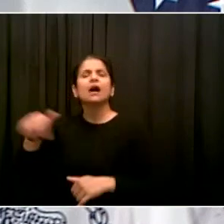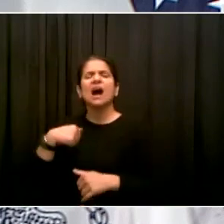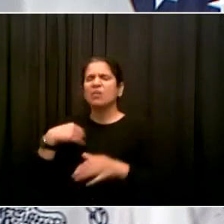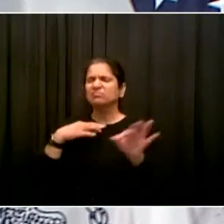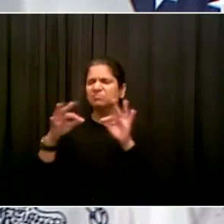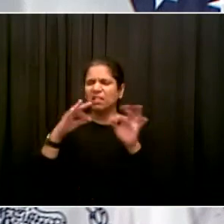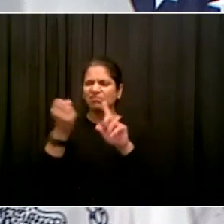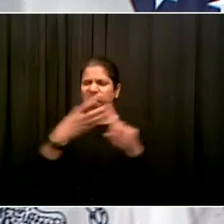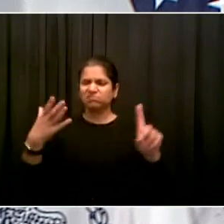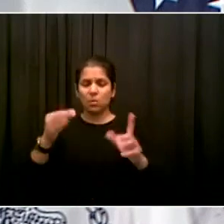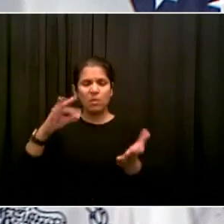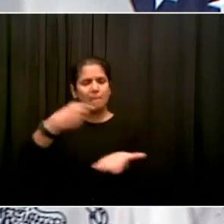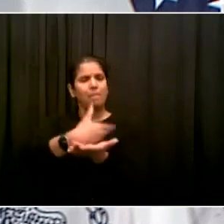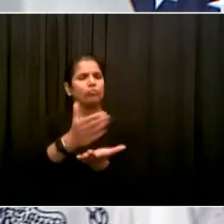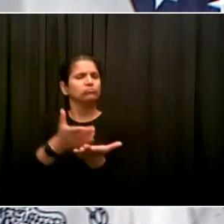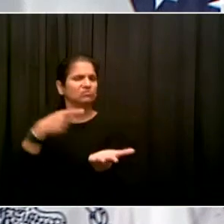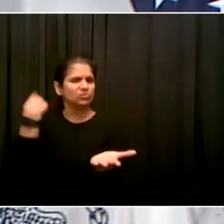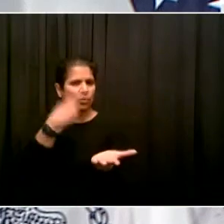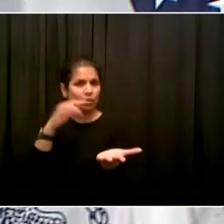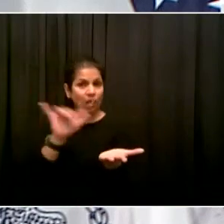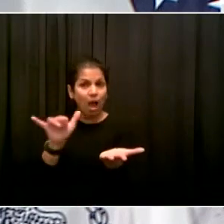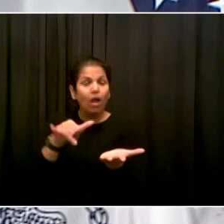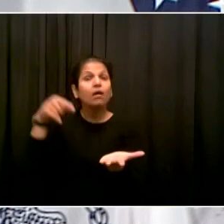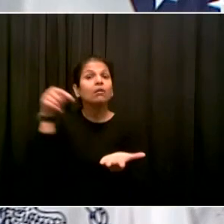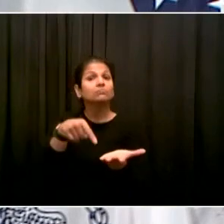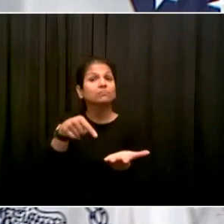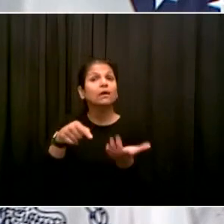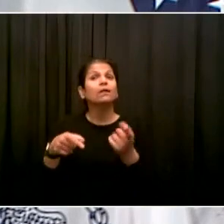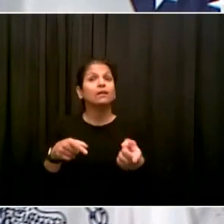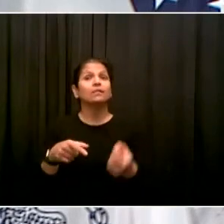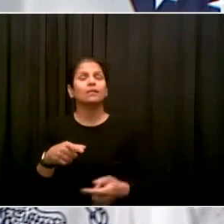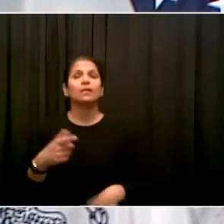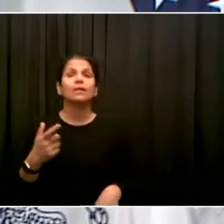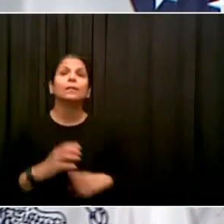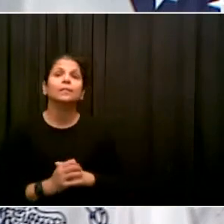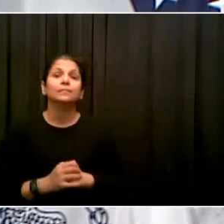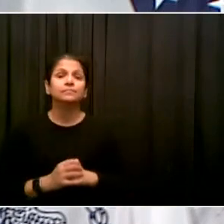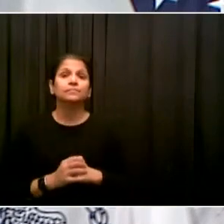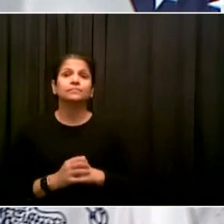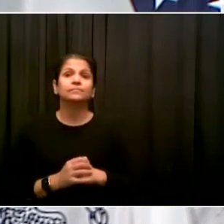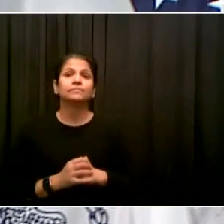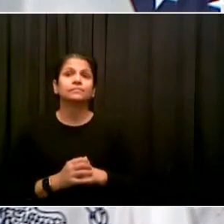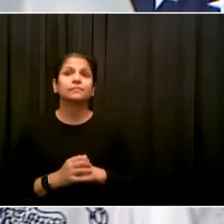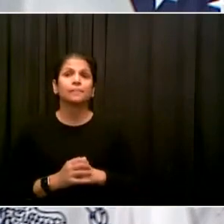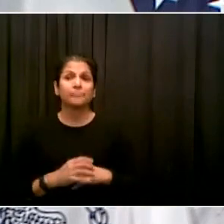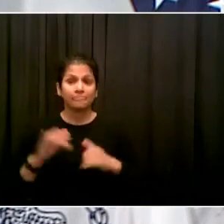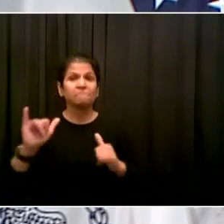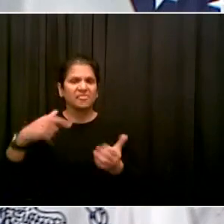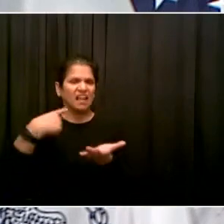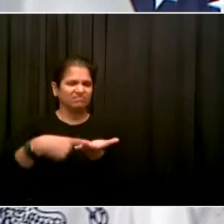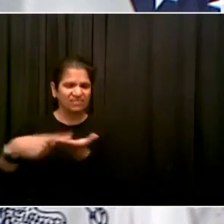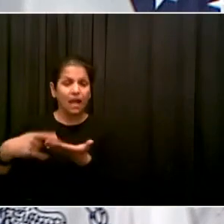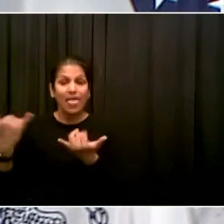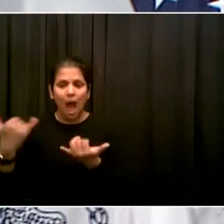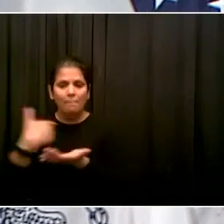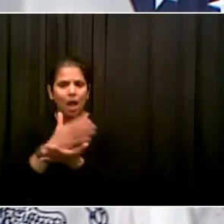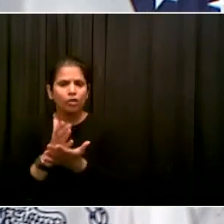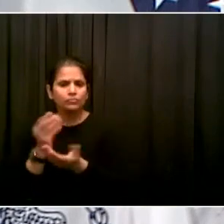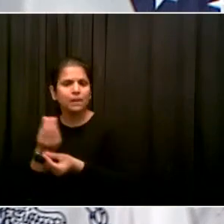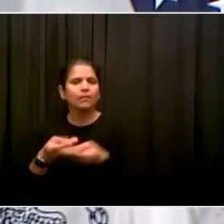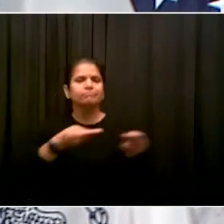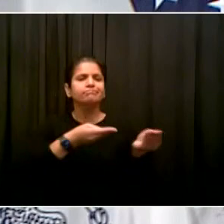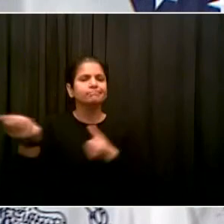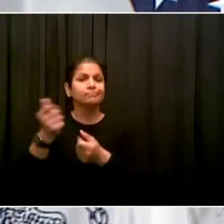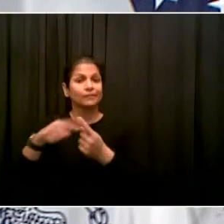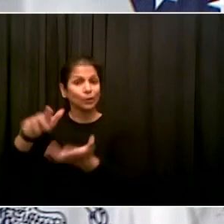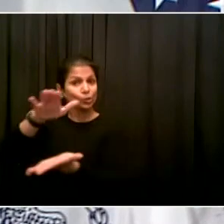years, justice for our public school kids, for our public school parents, the campaign for fiscal equity case from